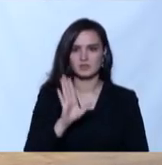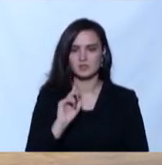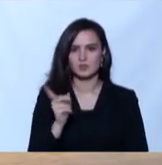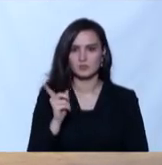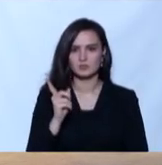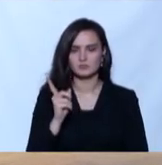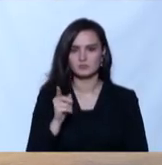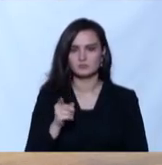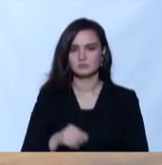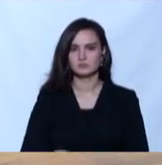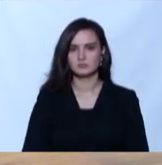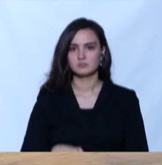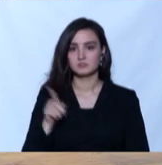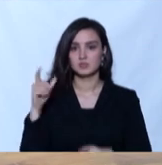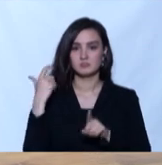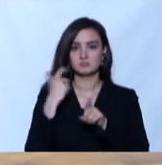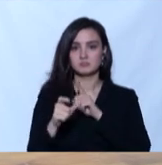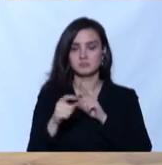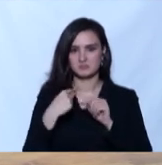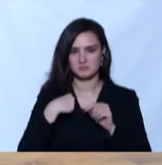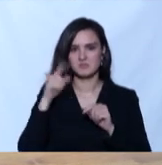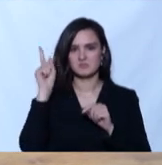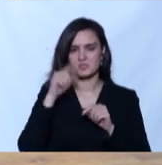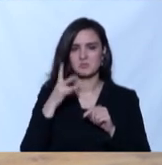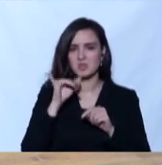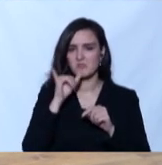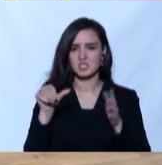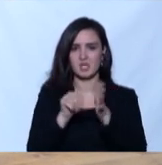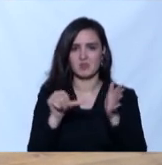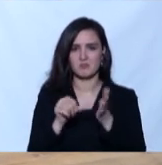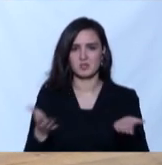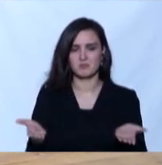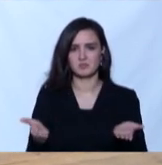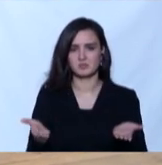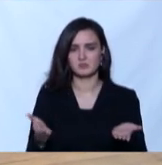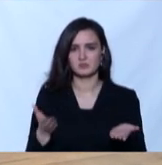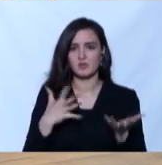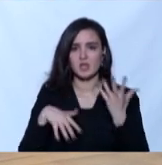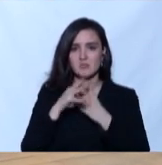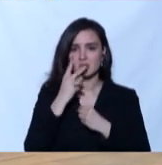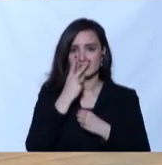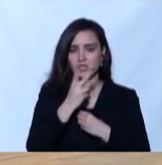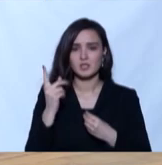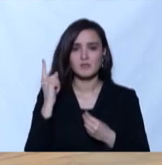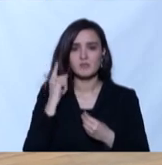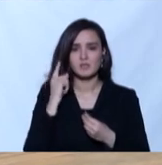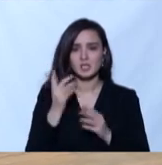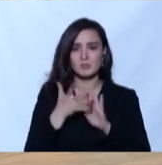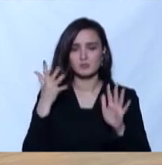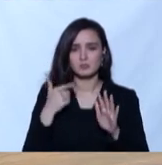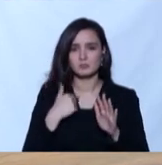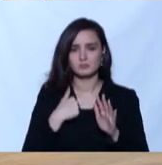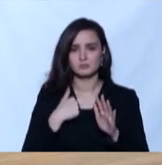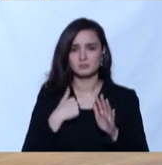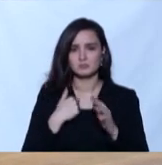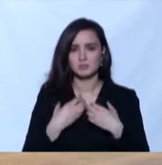big coward." He replies, "I know it, but I can't help it. Everything I see and hear makes me shake and